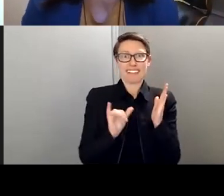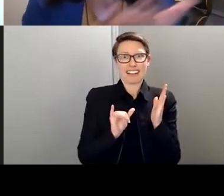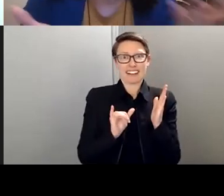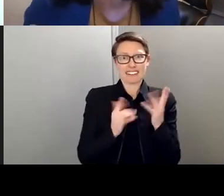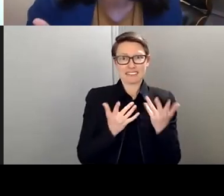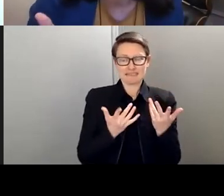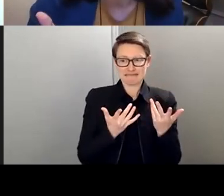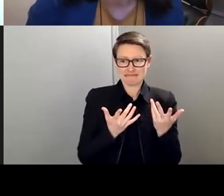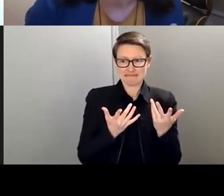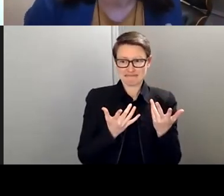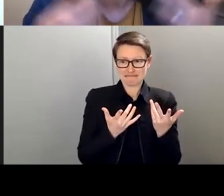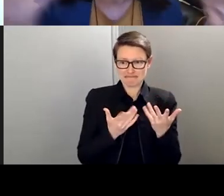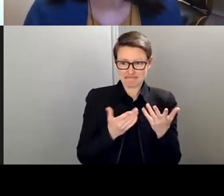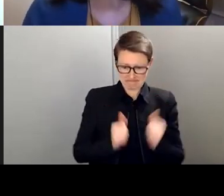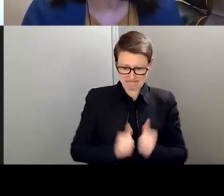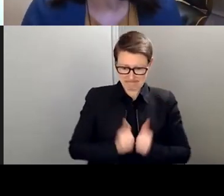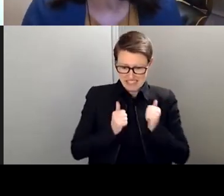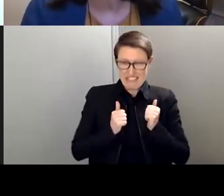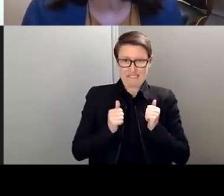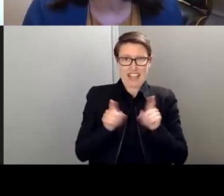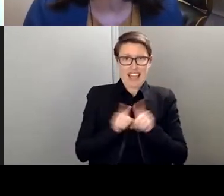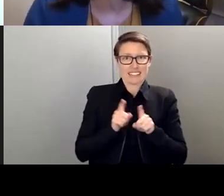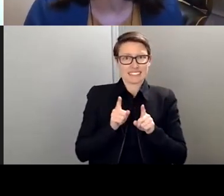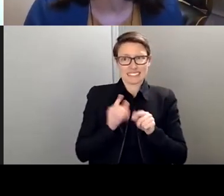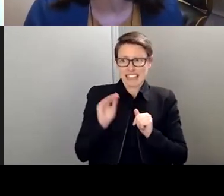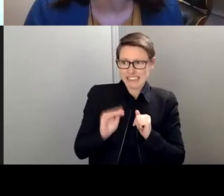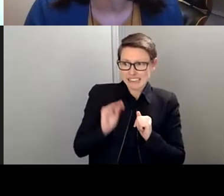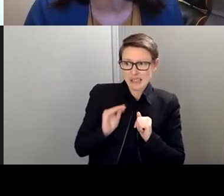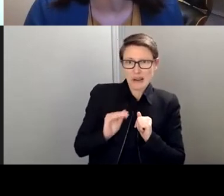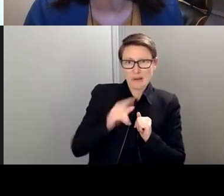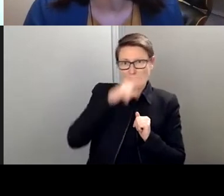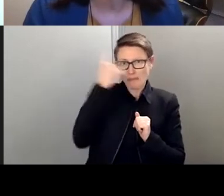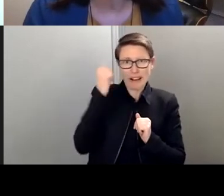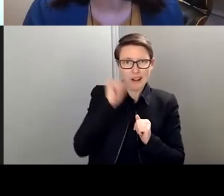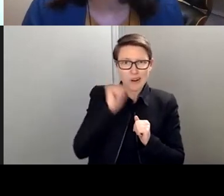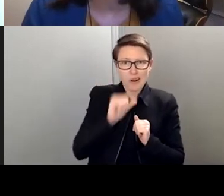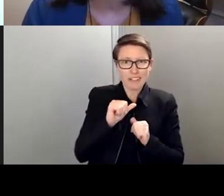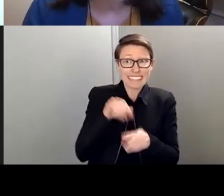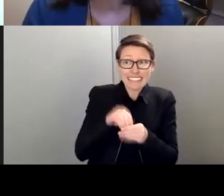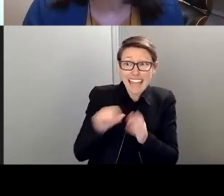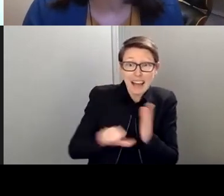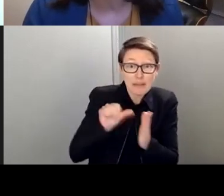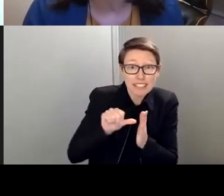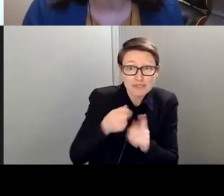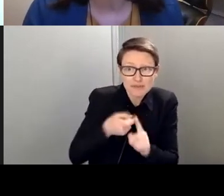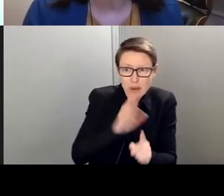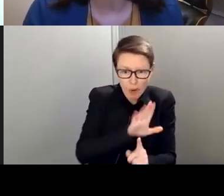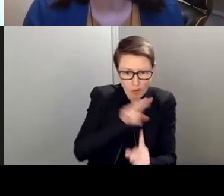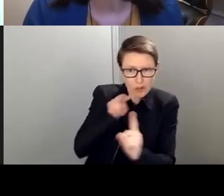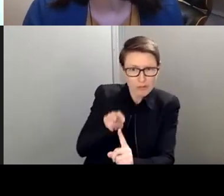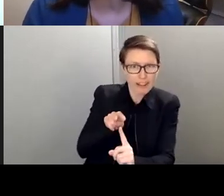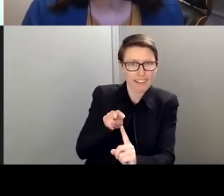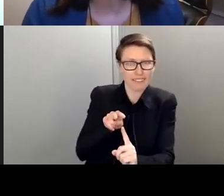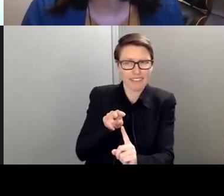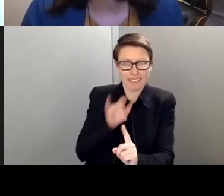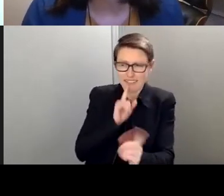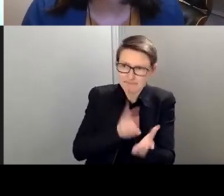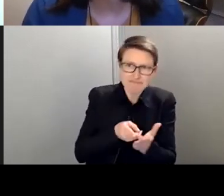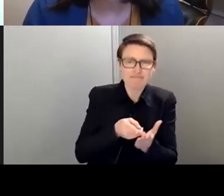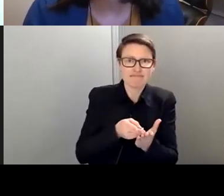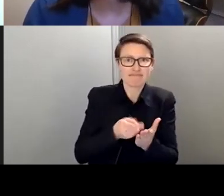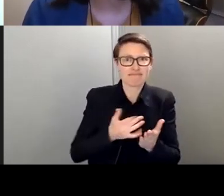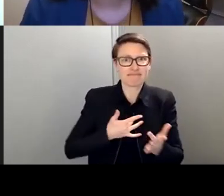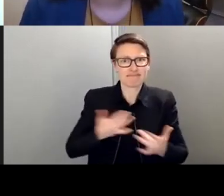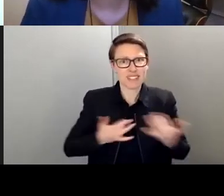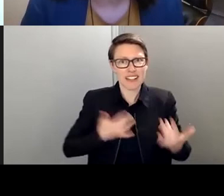girl in animation from her perspective. And I think that is really exciting to me, because I think, you know, to Sarah's